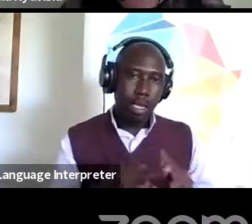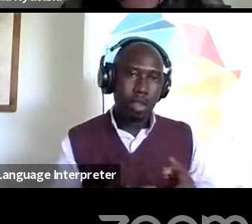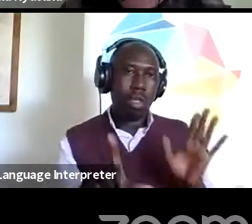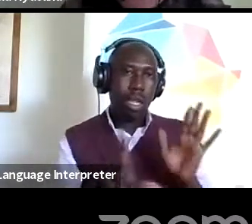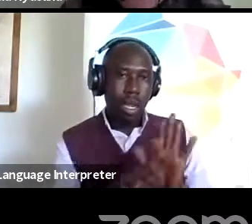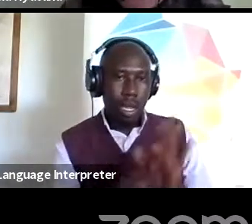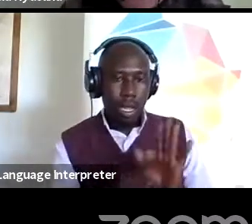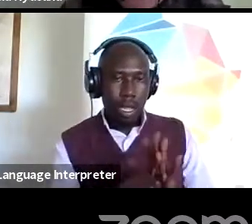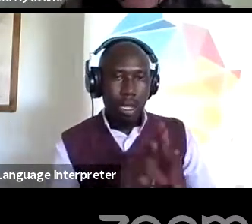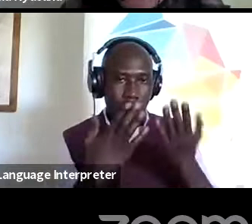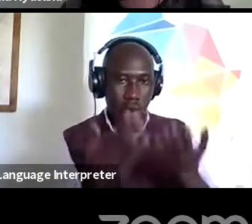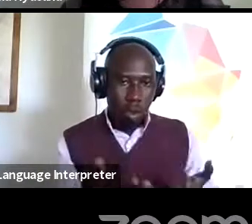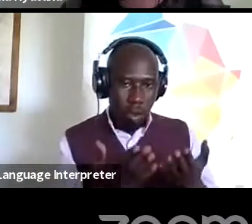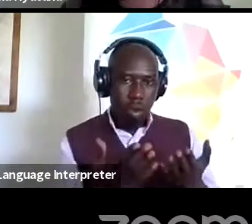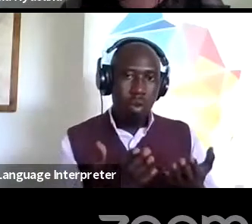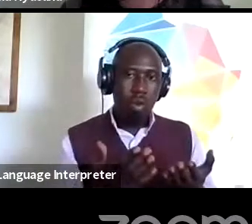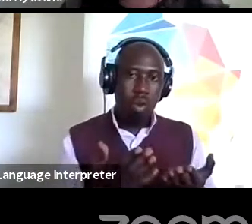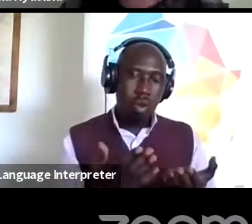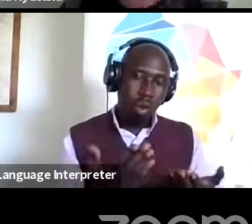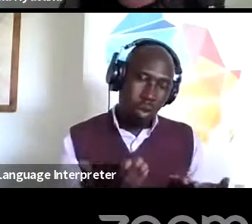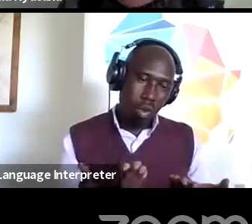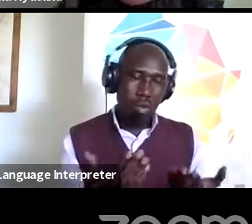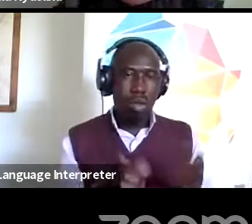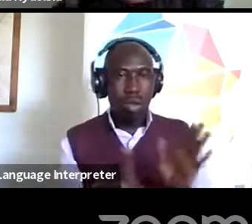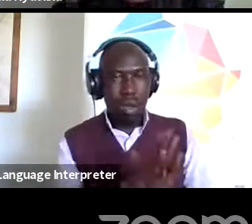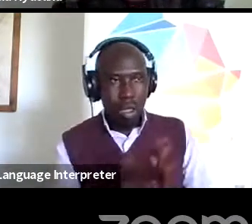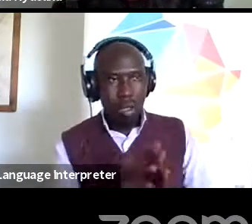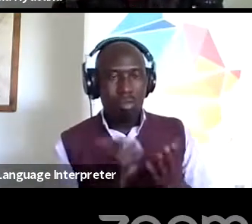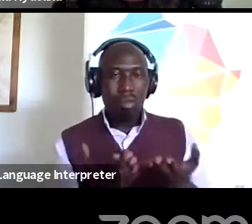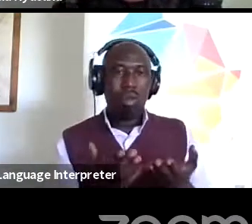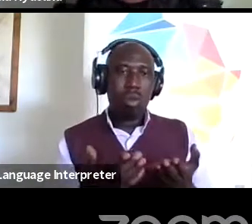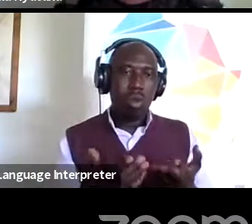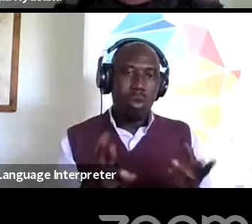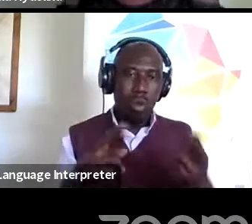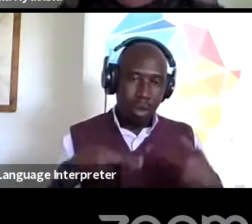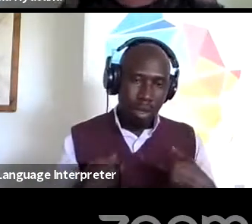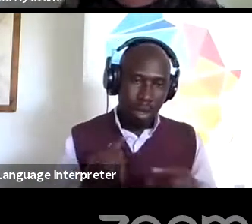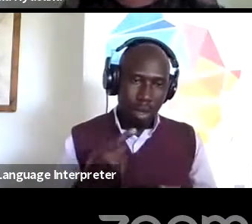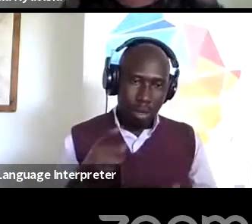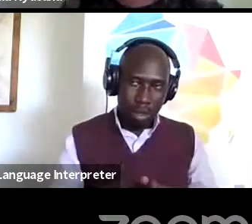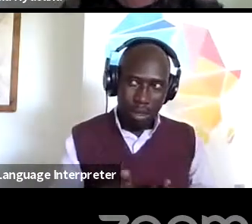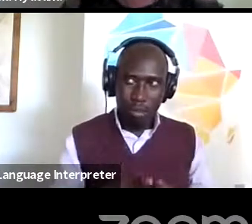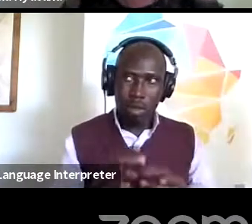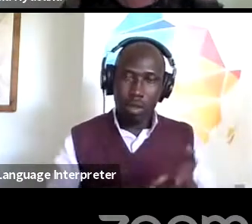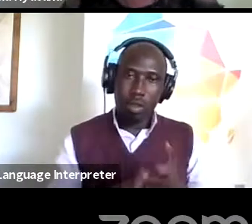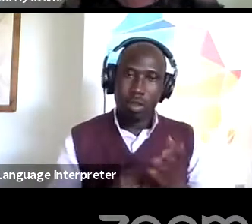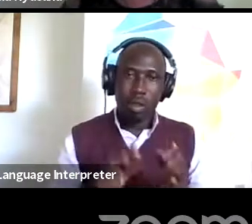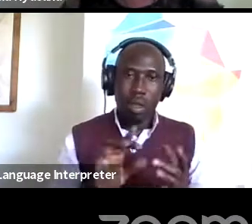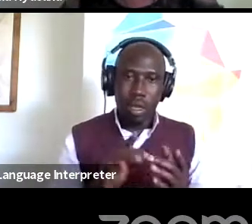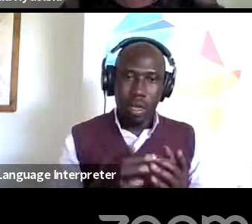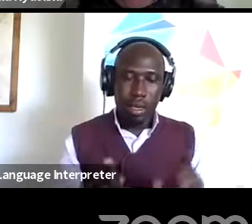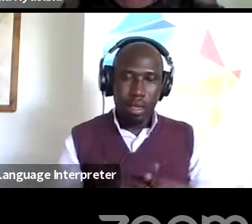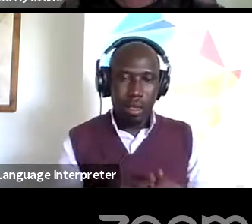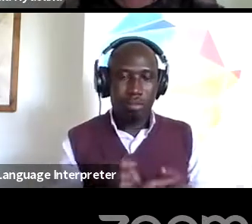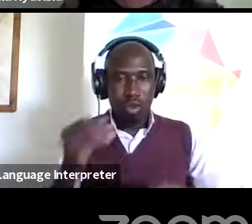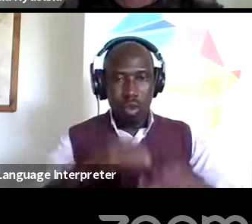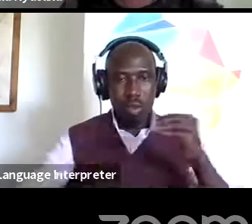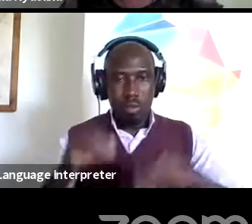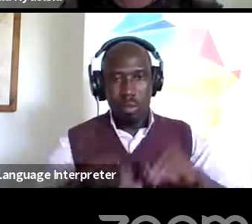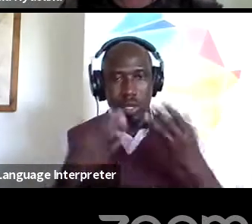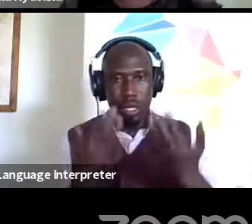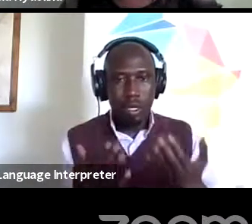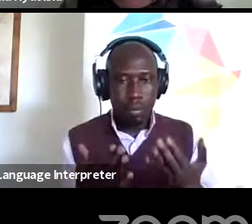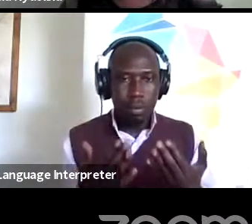or the legal consequences that are stemming from use of the internet, because these also are contributing